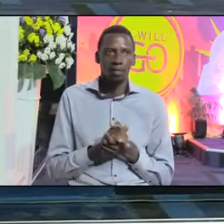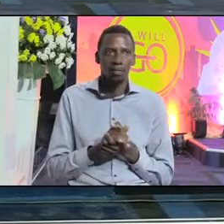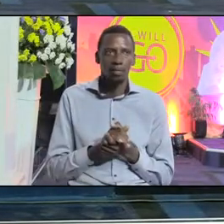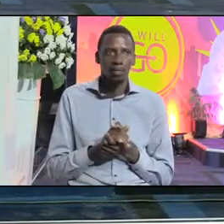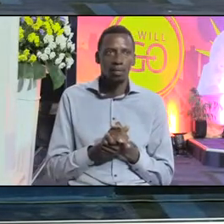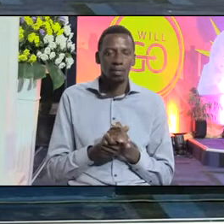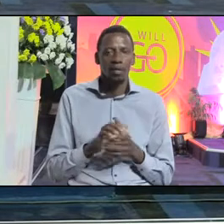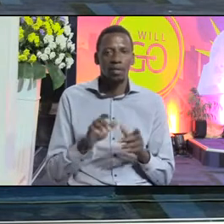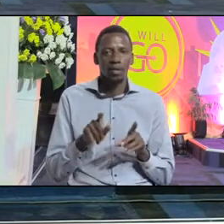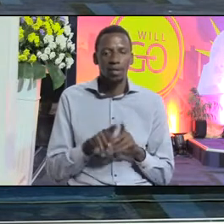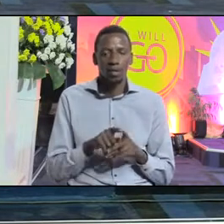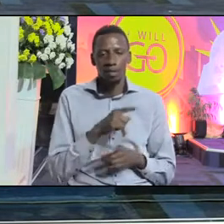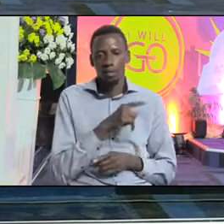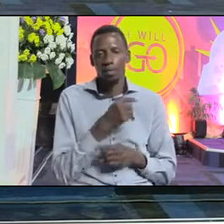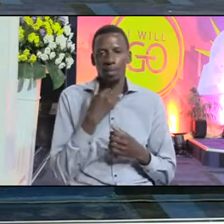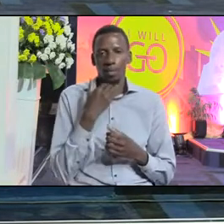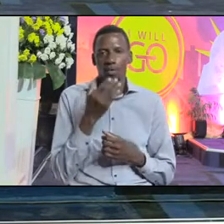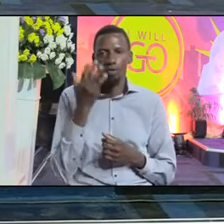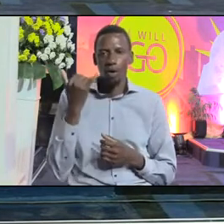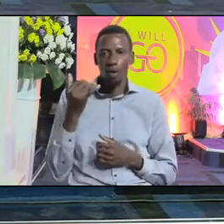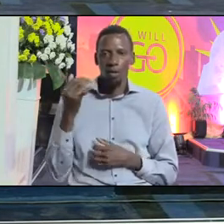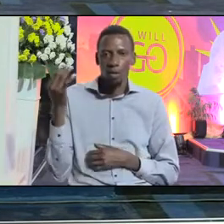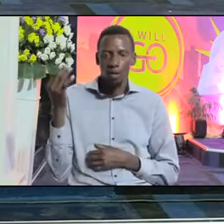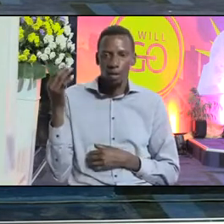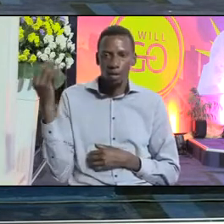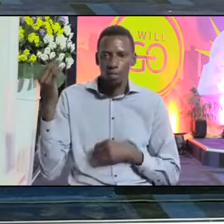preachers too much. Amen?